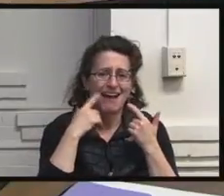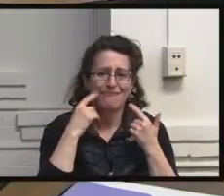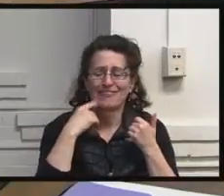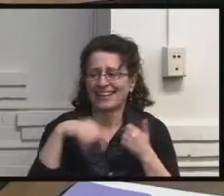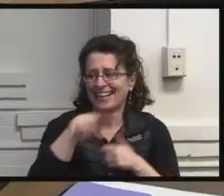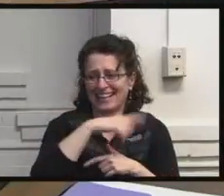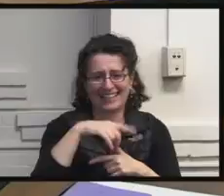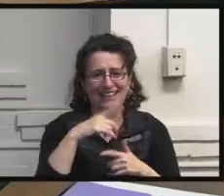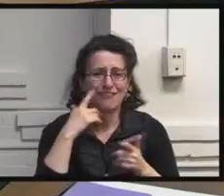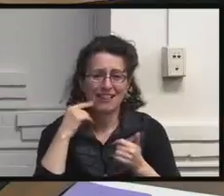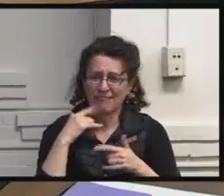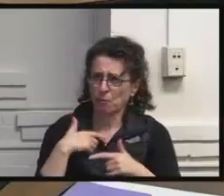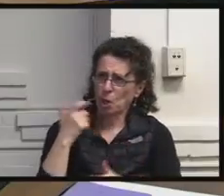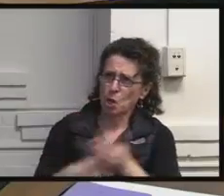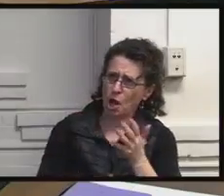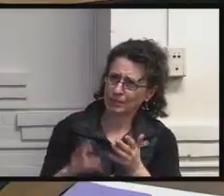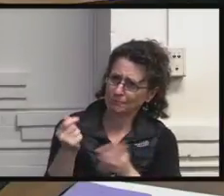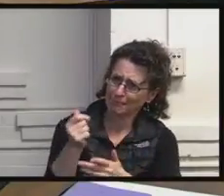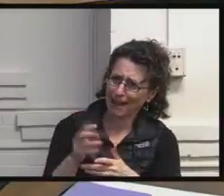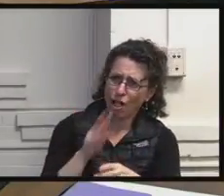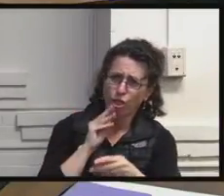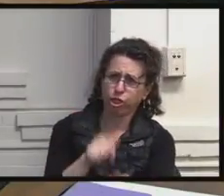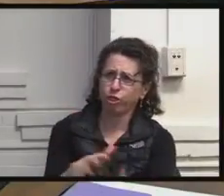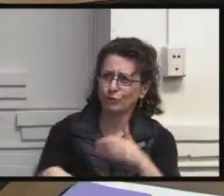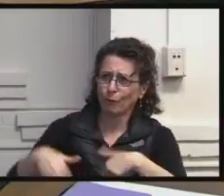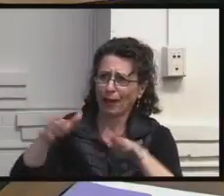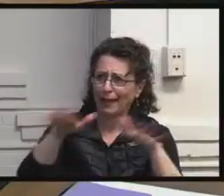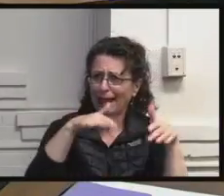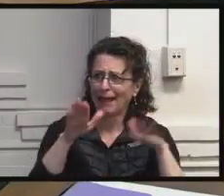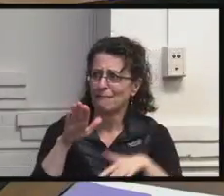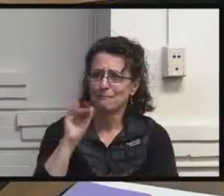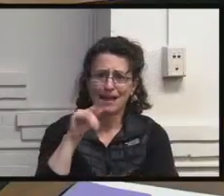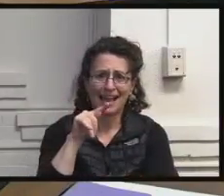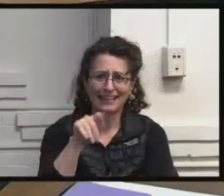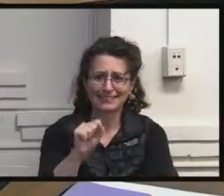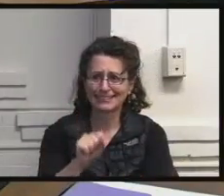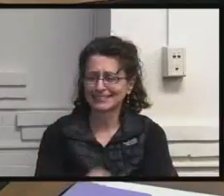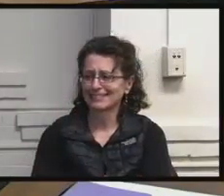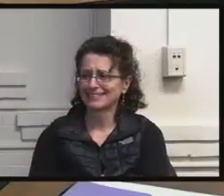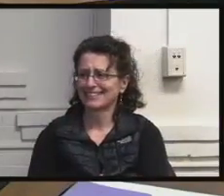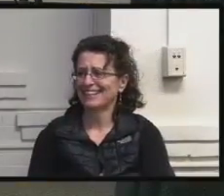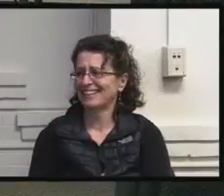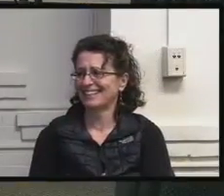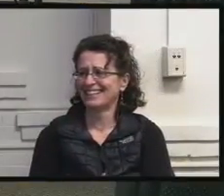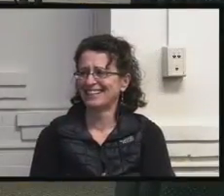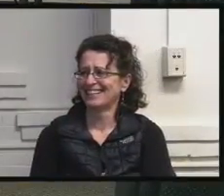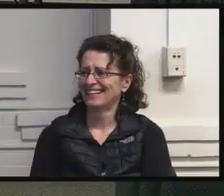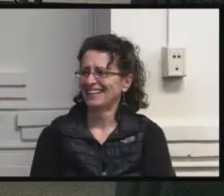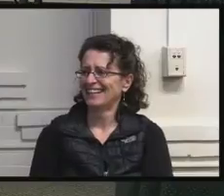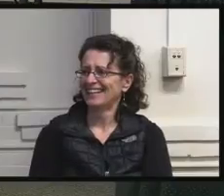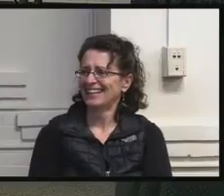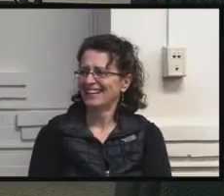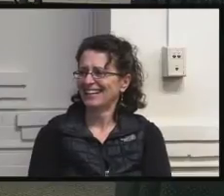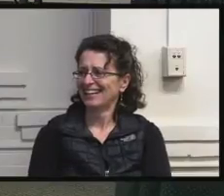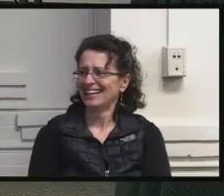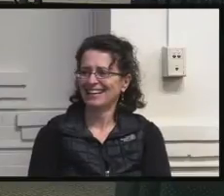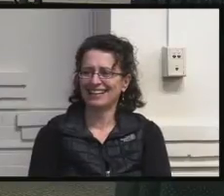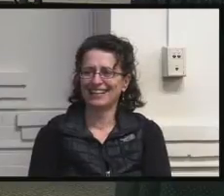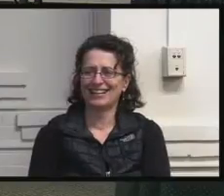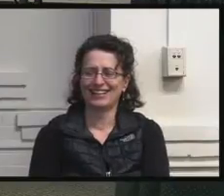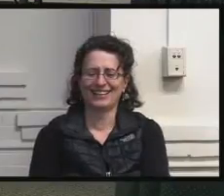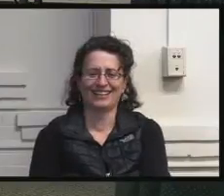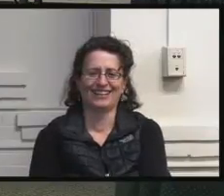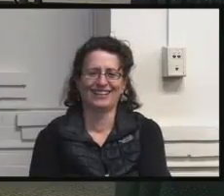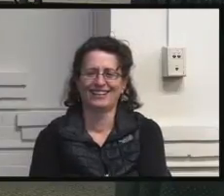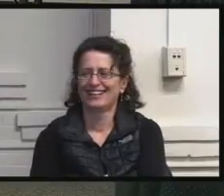$40,000 to get bats out of the... So here we've got the alternatives matrix, which we provided the cost for. Since we ruled out